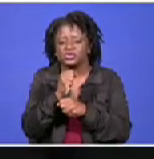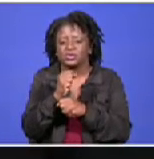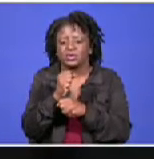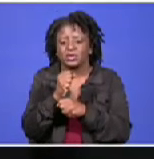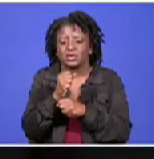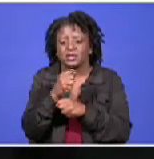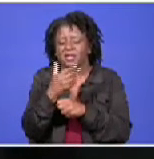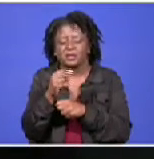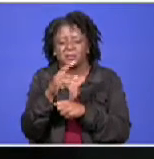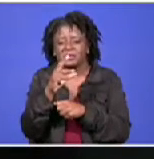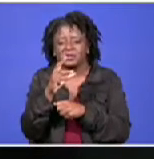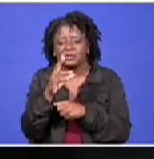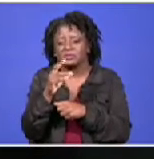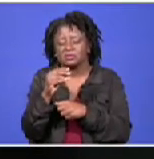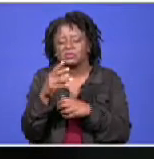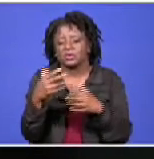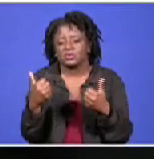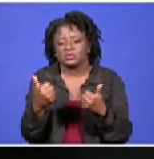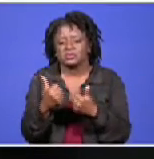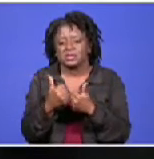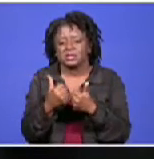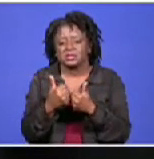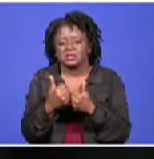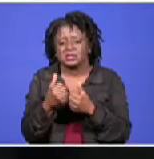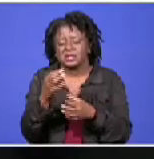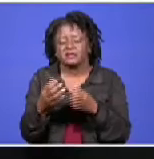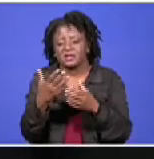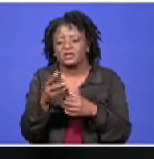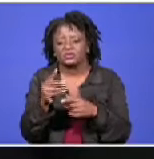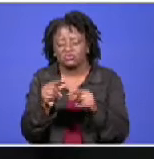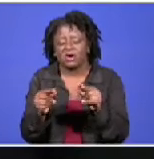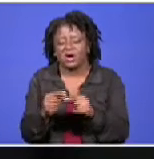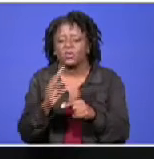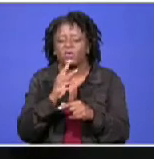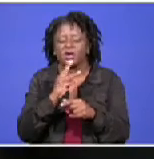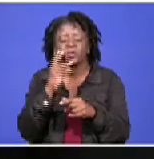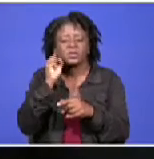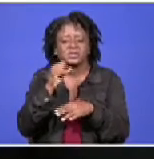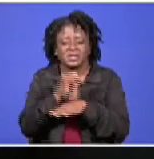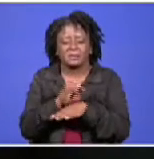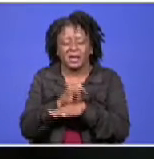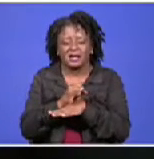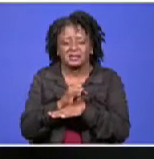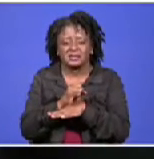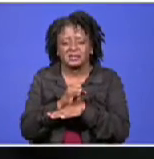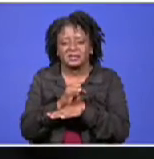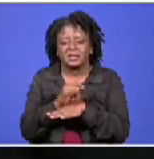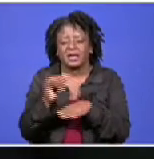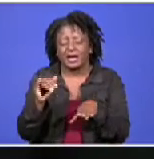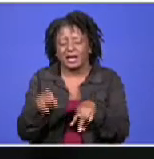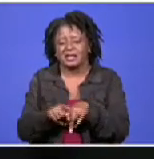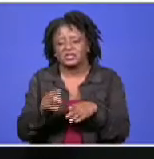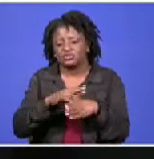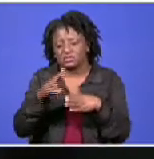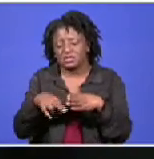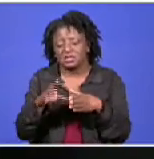know beyond a shadow of a doubt whether the groundwater in the area has been impacted or not impacted as a result of the crude oil spill.